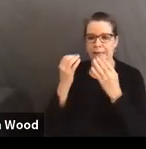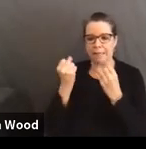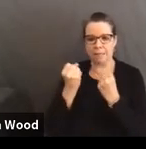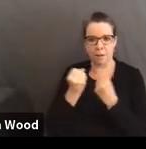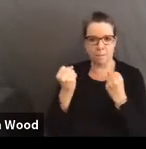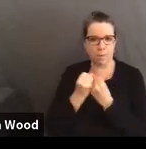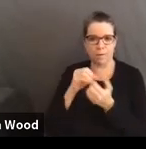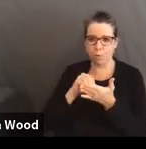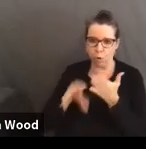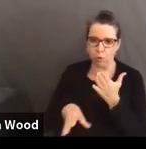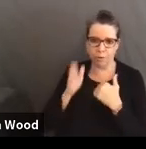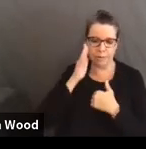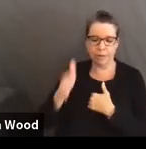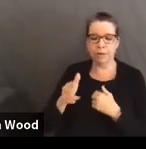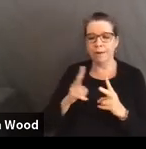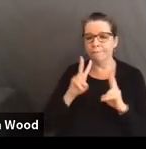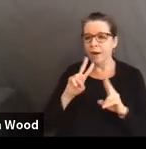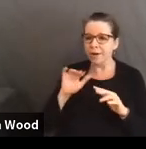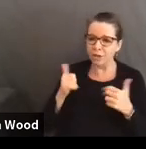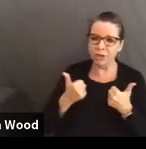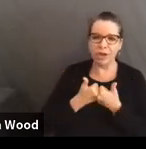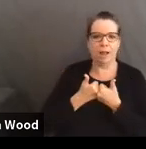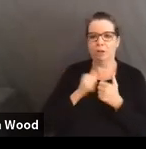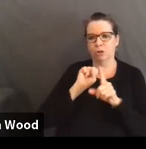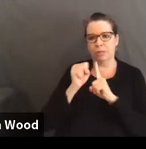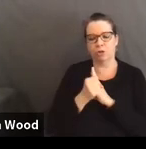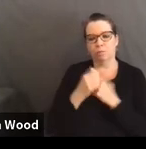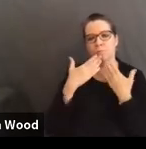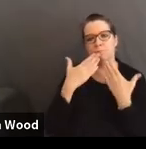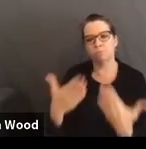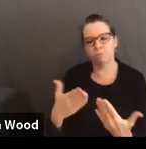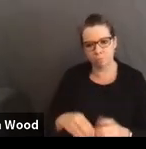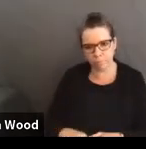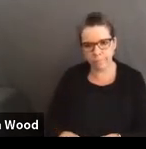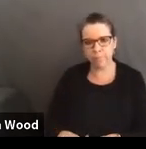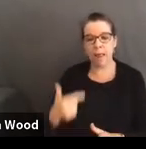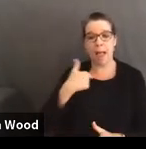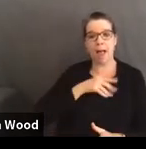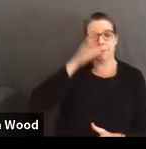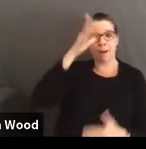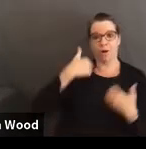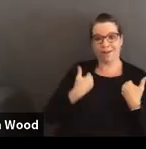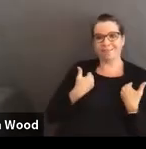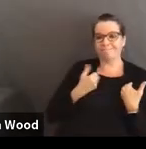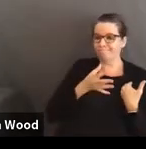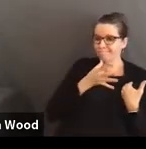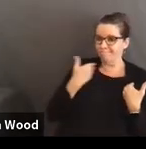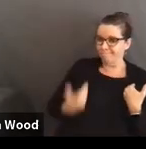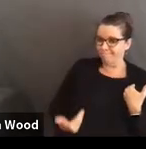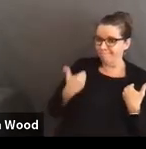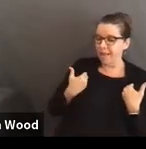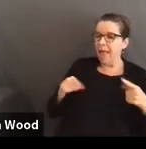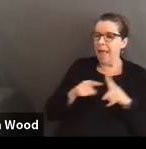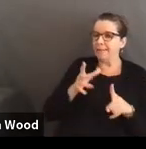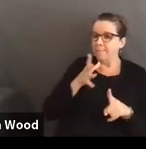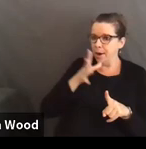for students in this very challenging situation. I am a parent, so I thank you as a parent as